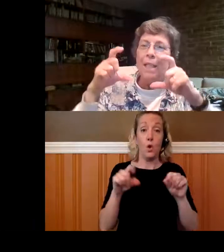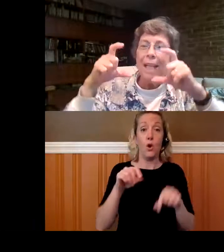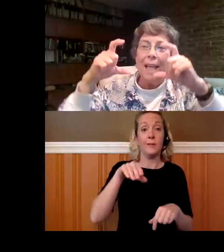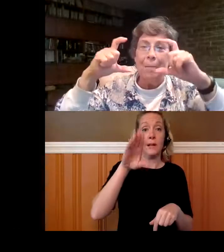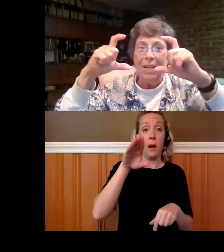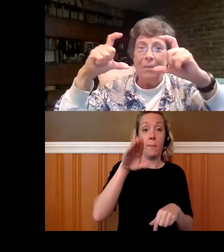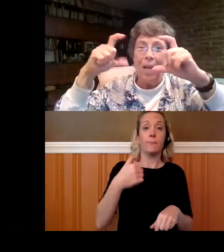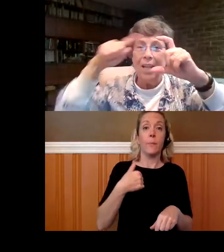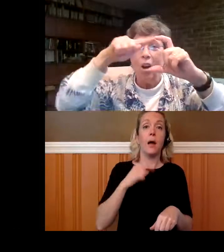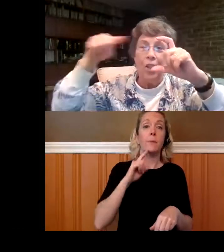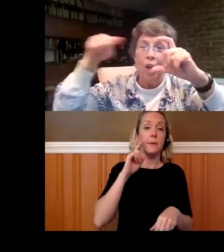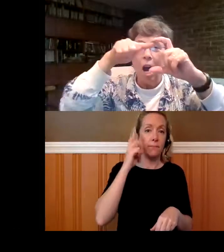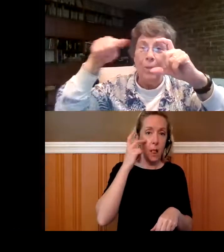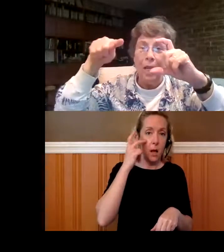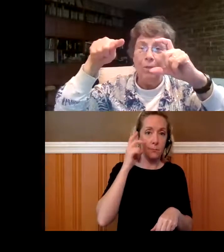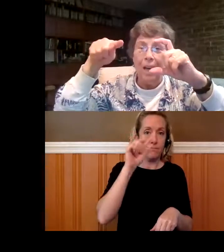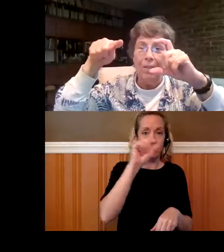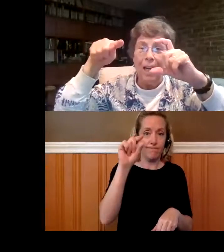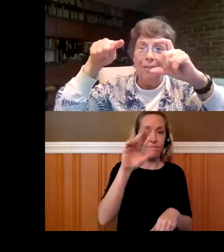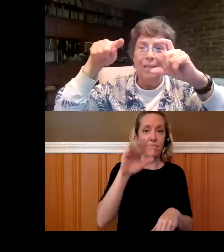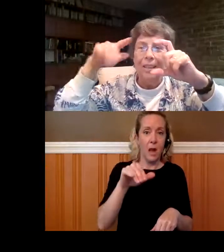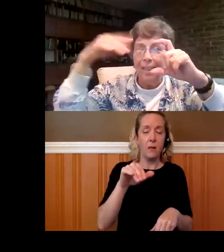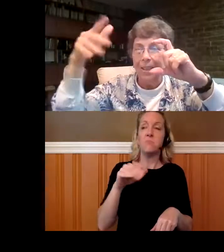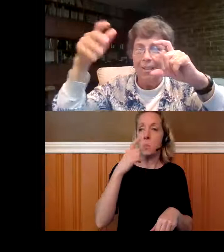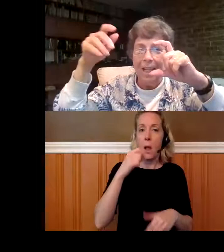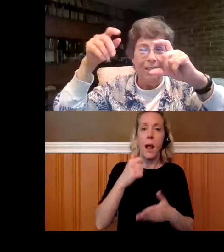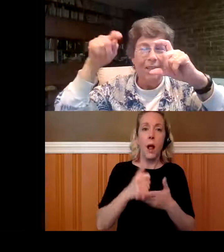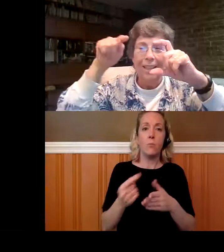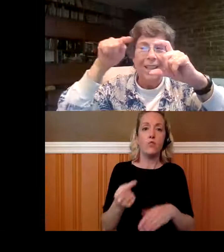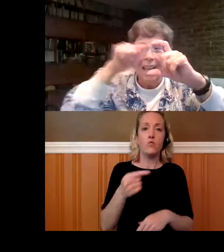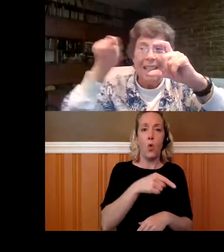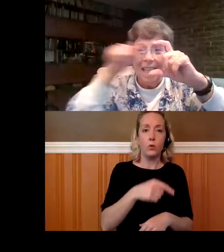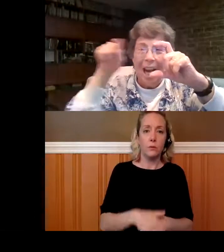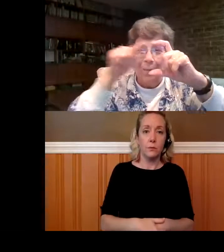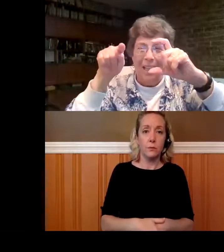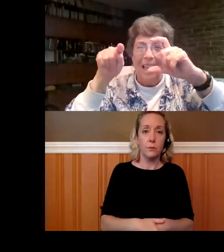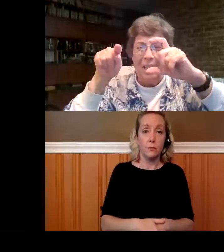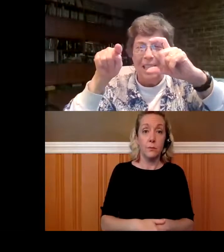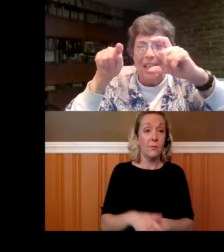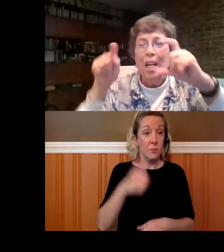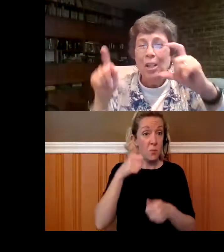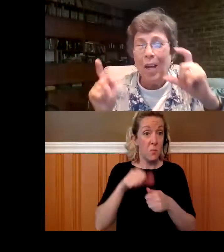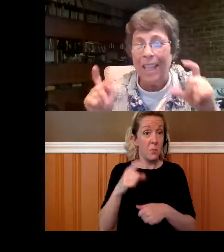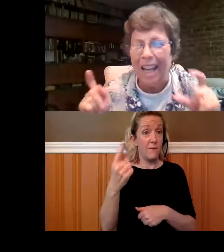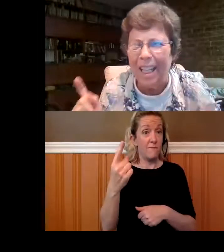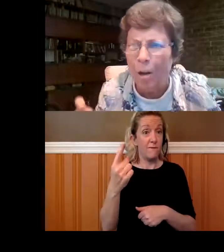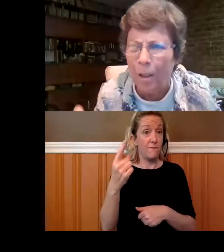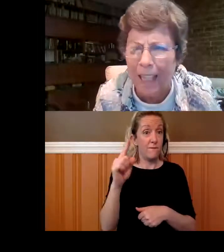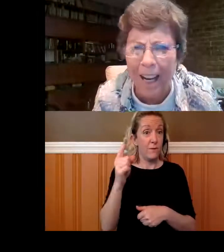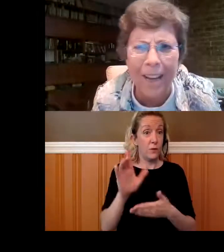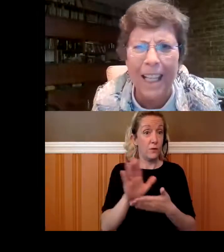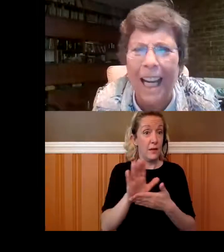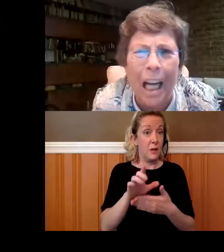out, and I'll tell you later, that doesn't help. You saw the guy said, oh, you're deaf, I can't help you. It's like, off we